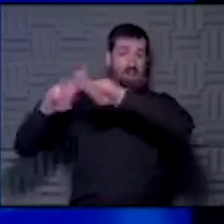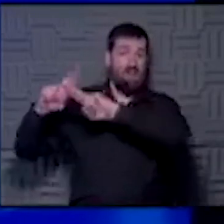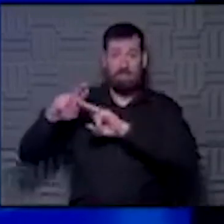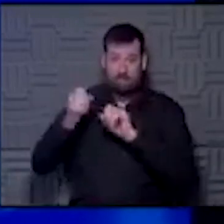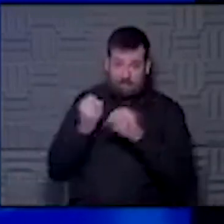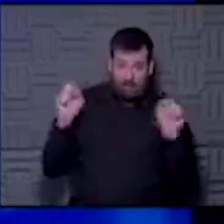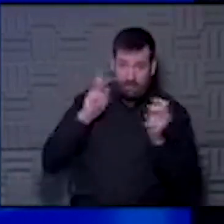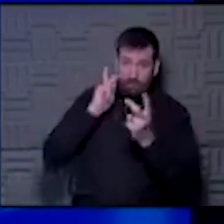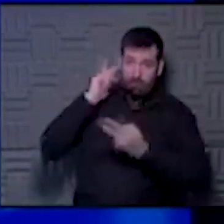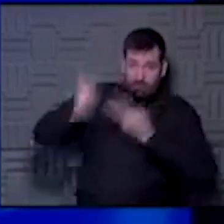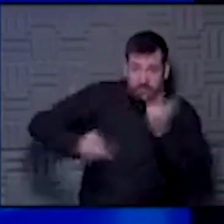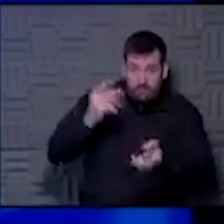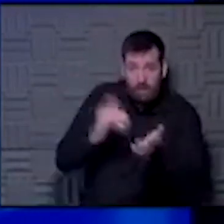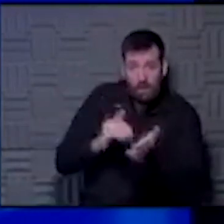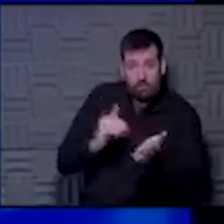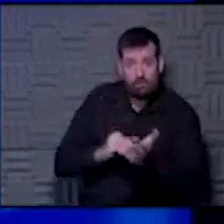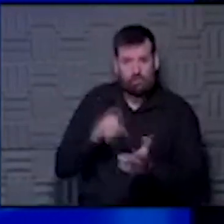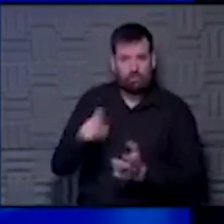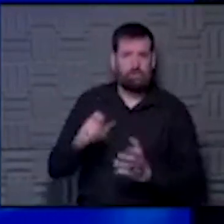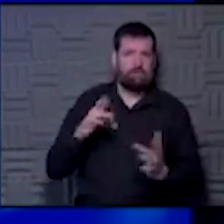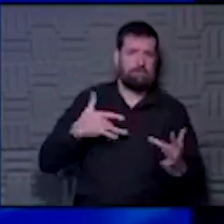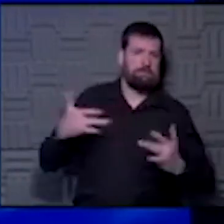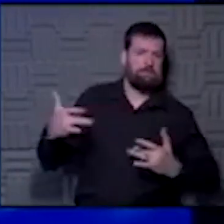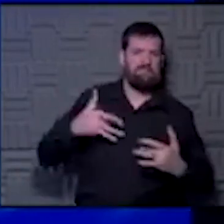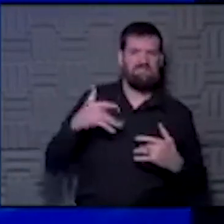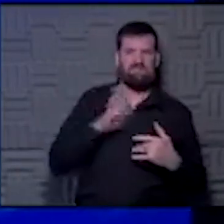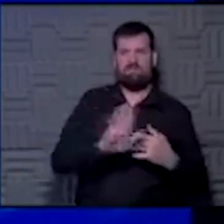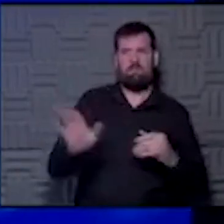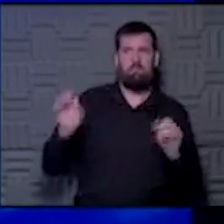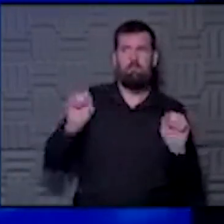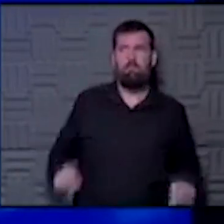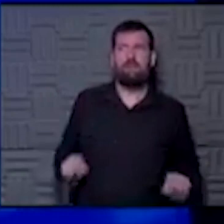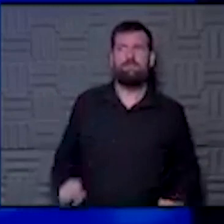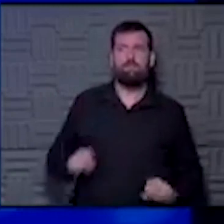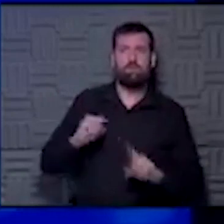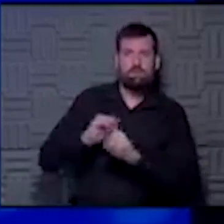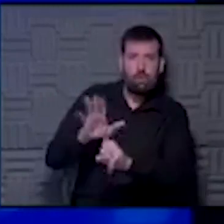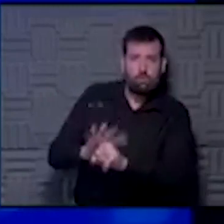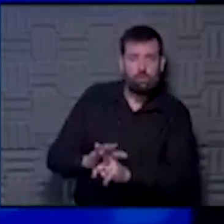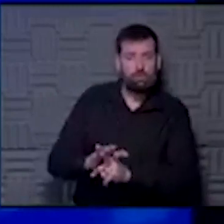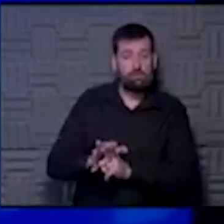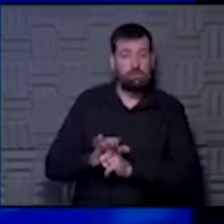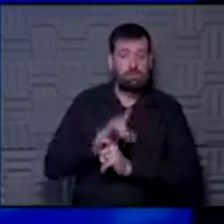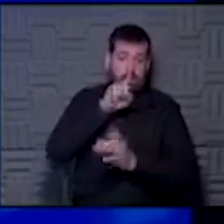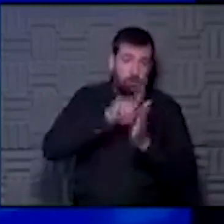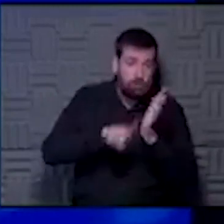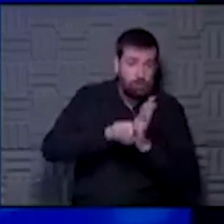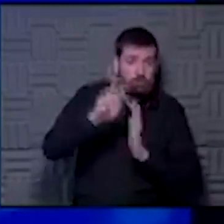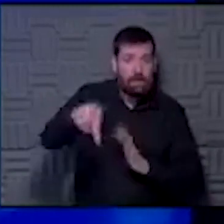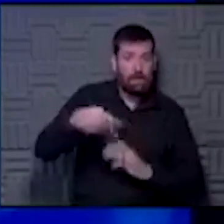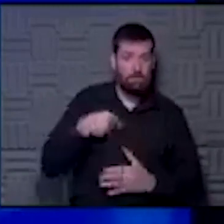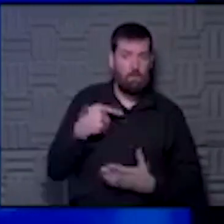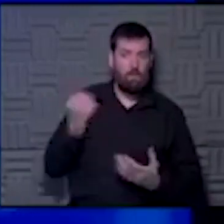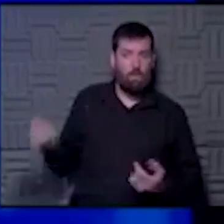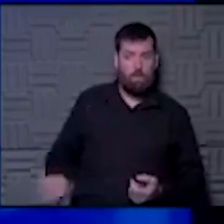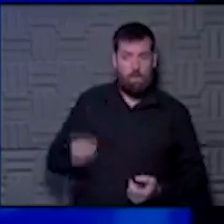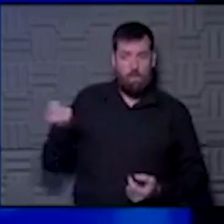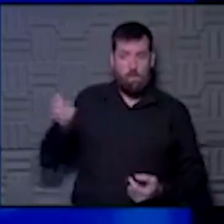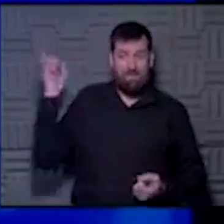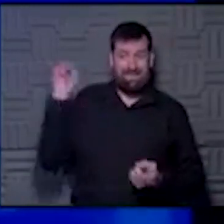this week? Should I be worried of their possible exposures? Should I hold off on checkups and wait till there are better